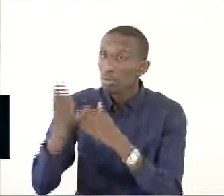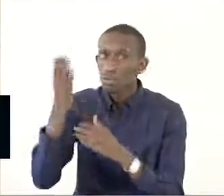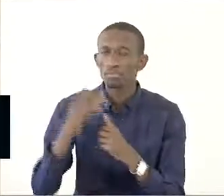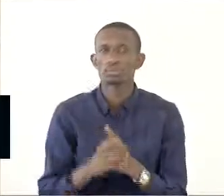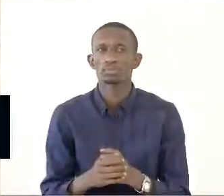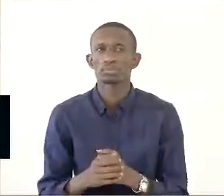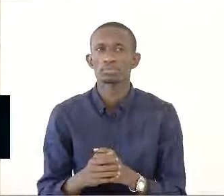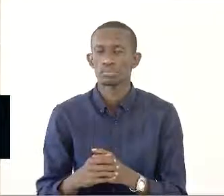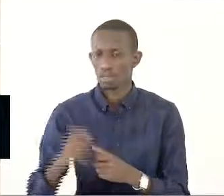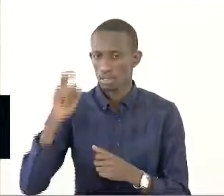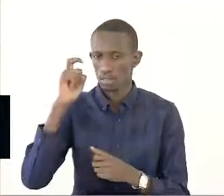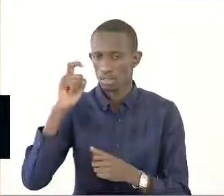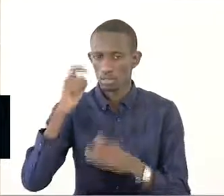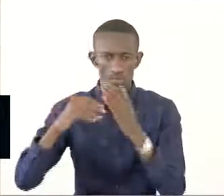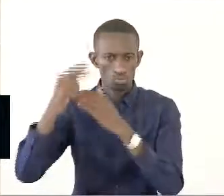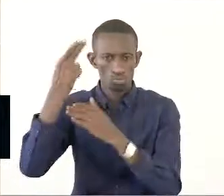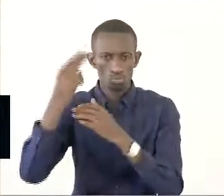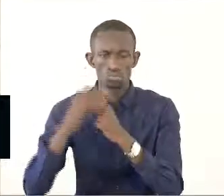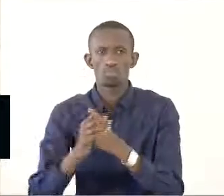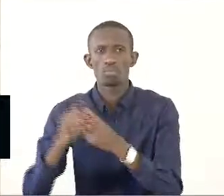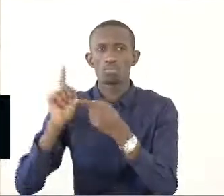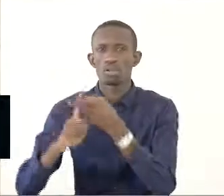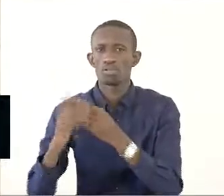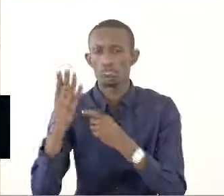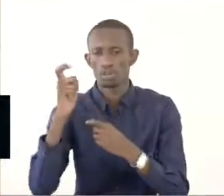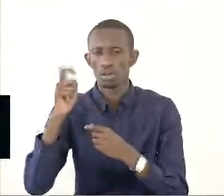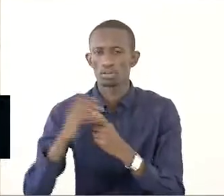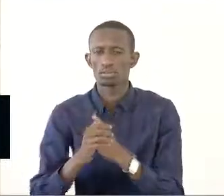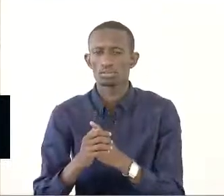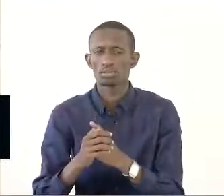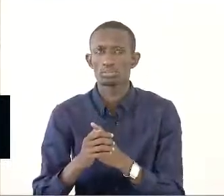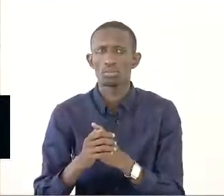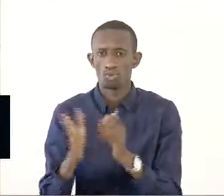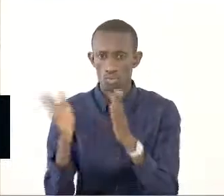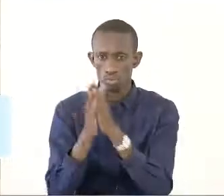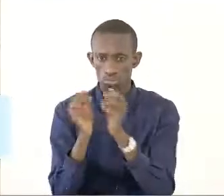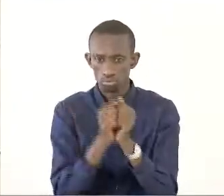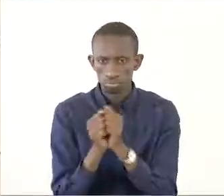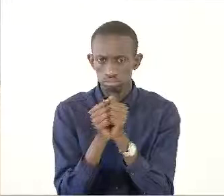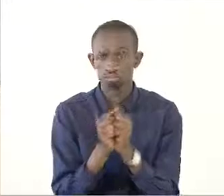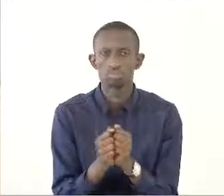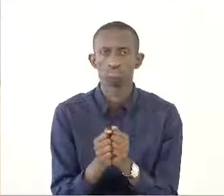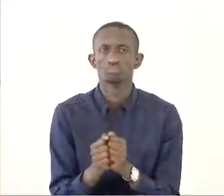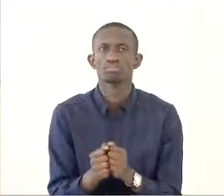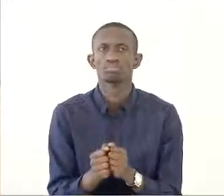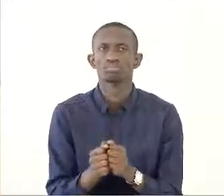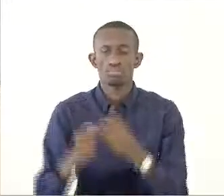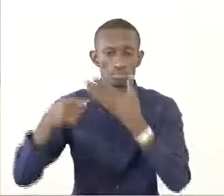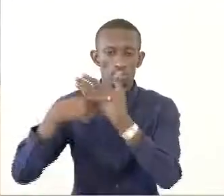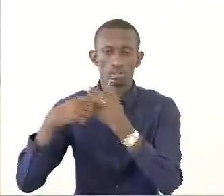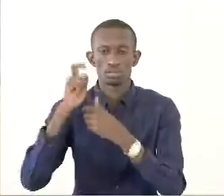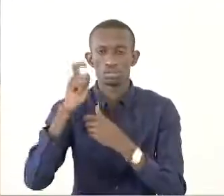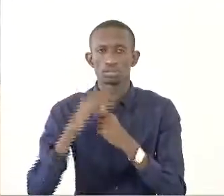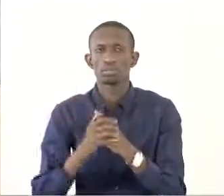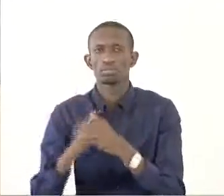get x squared plus 4x, I put them together, minus x